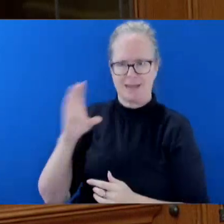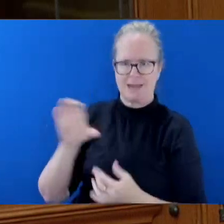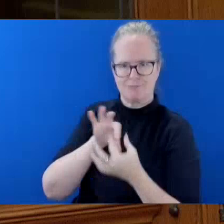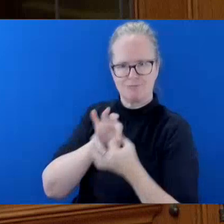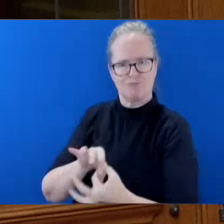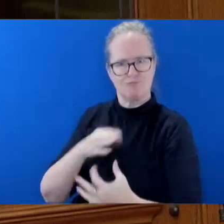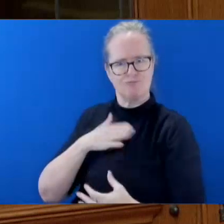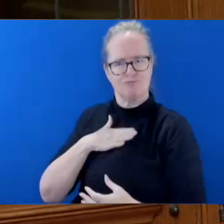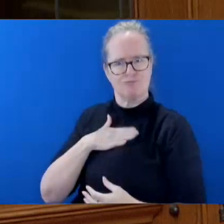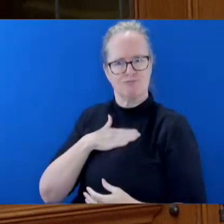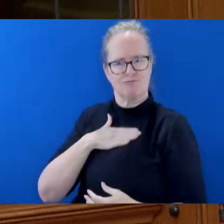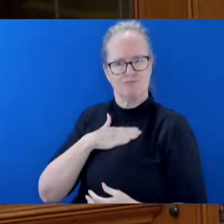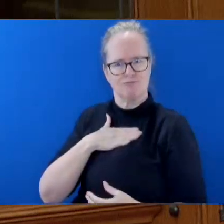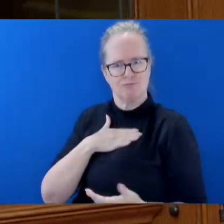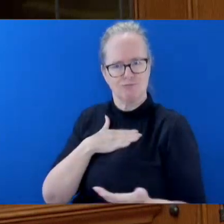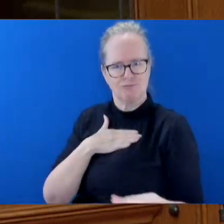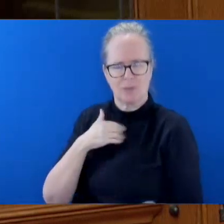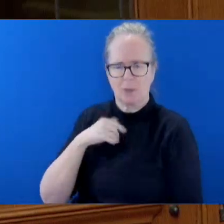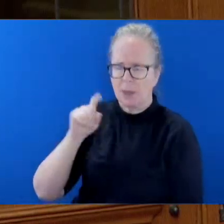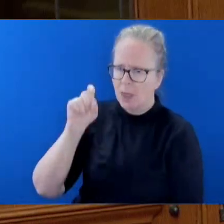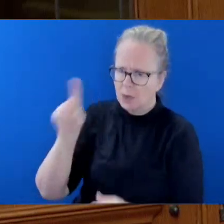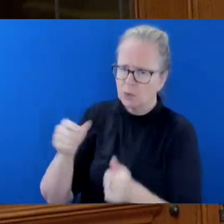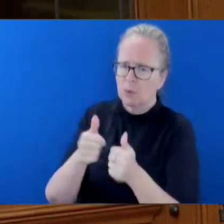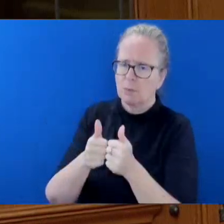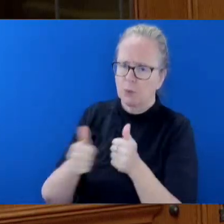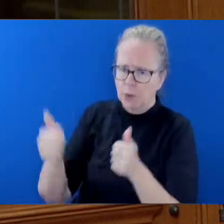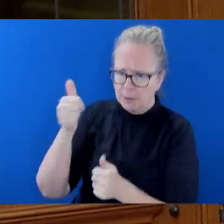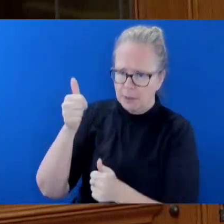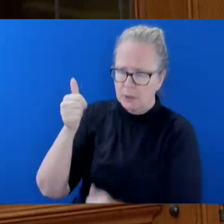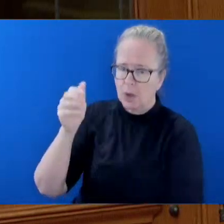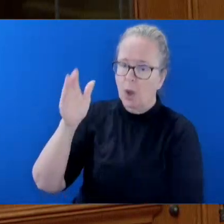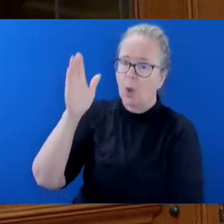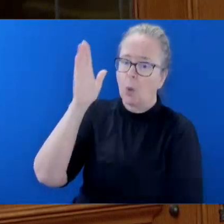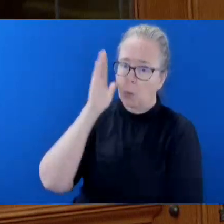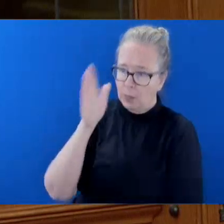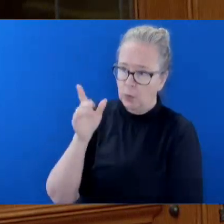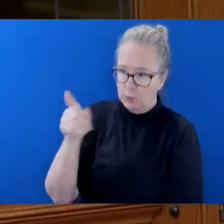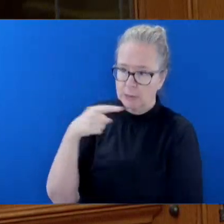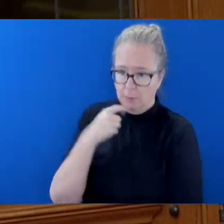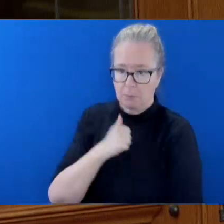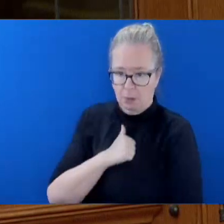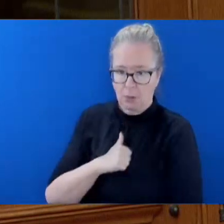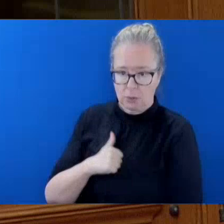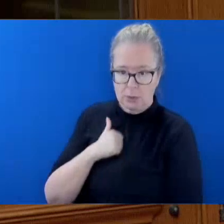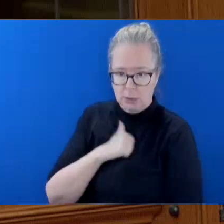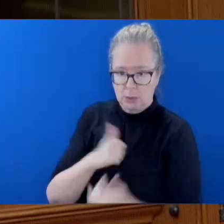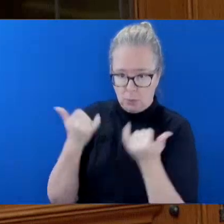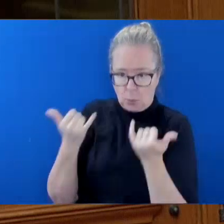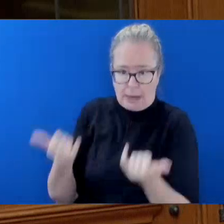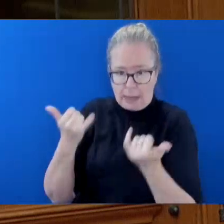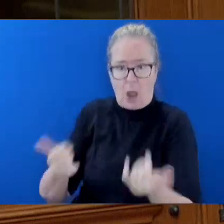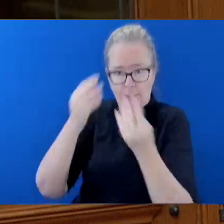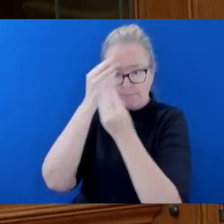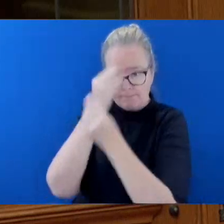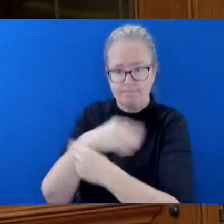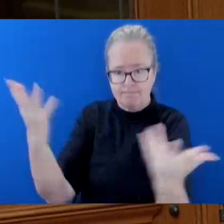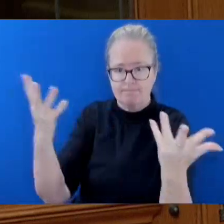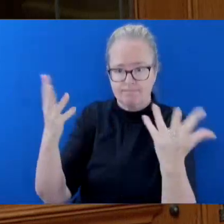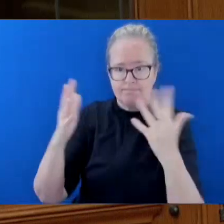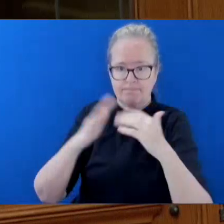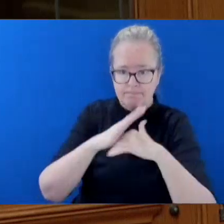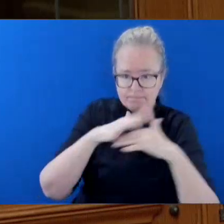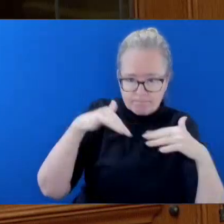Premier, will you apologize here and now to British Columbia's Indigenous peoples, newcomers